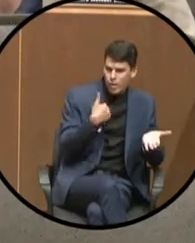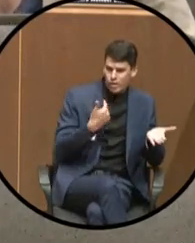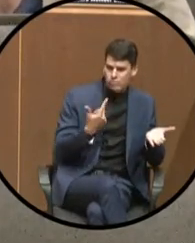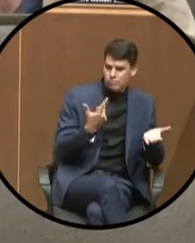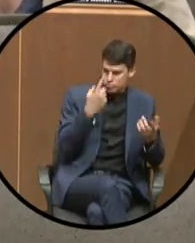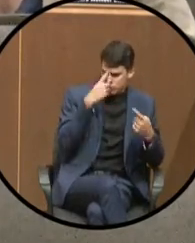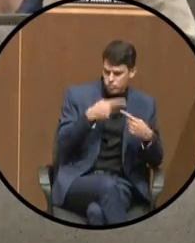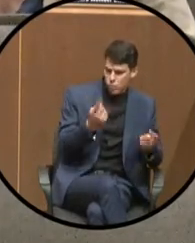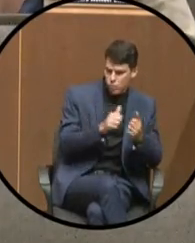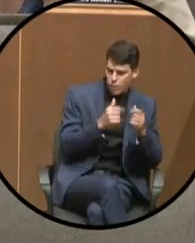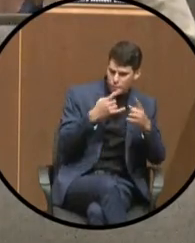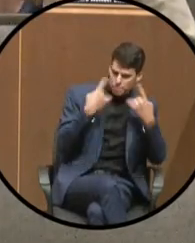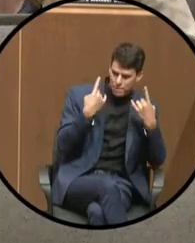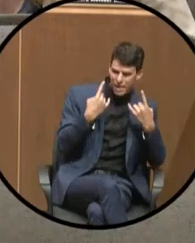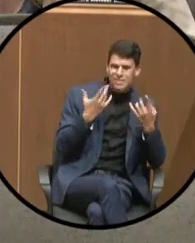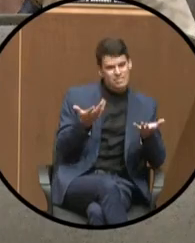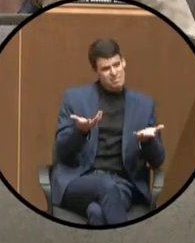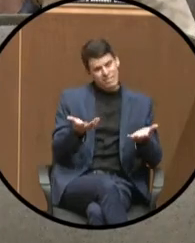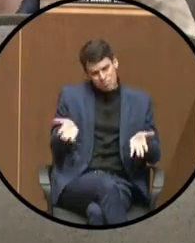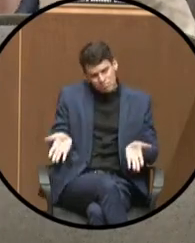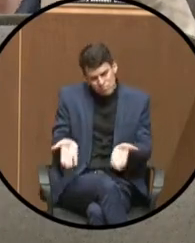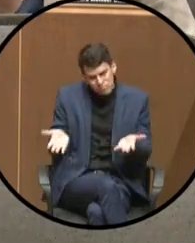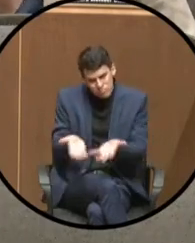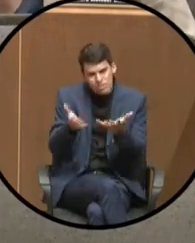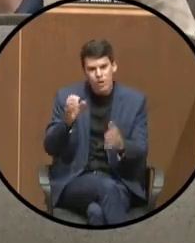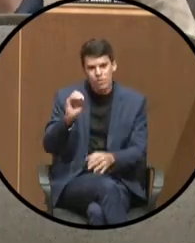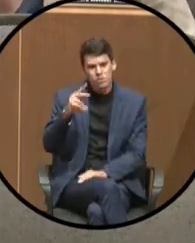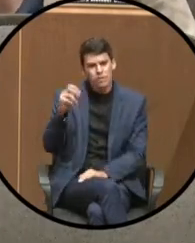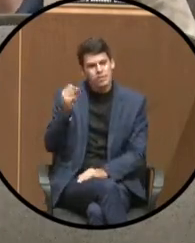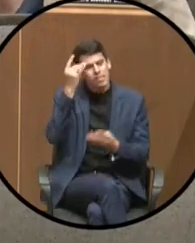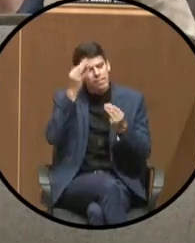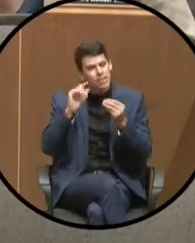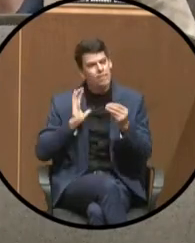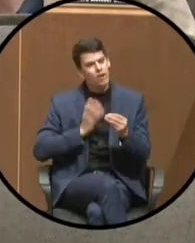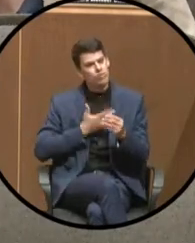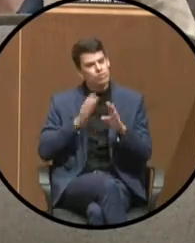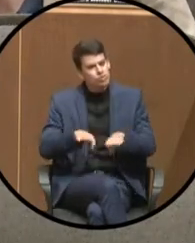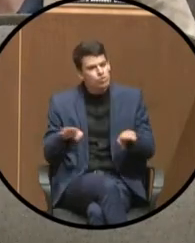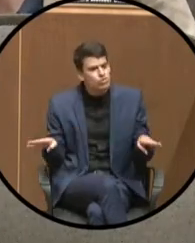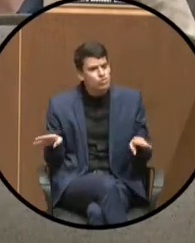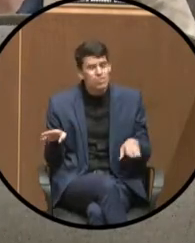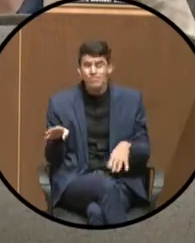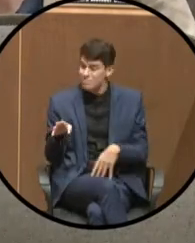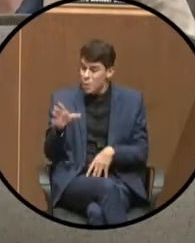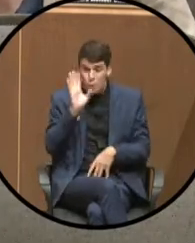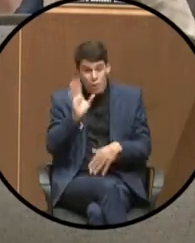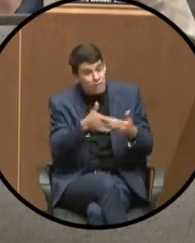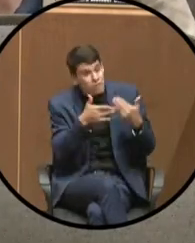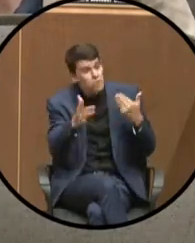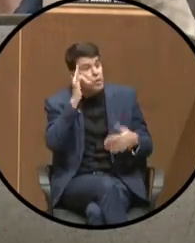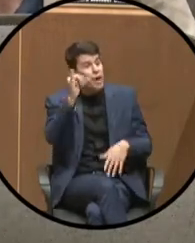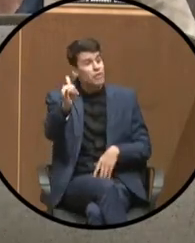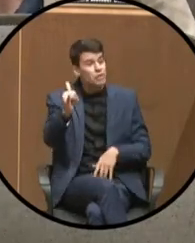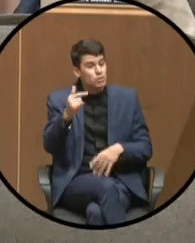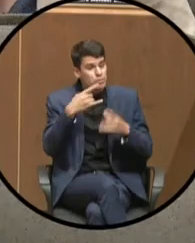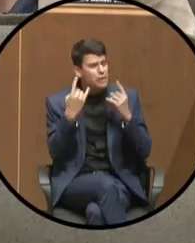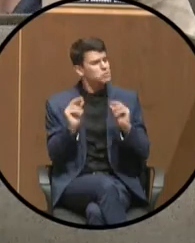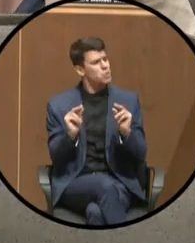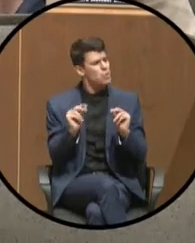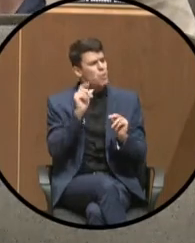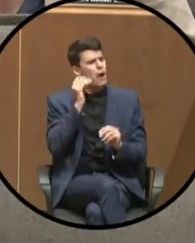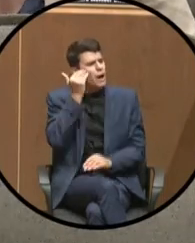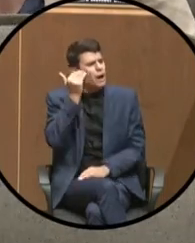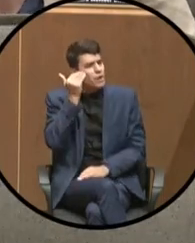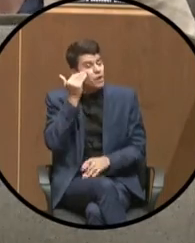implore OCPS to think of our children and to do what's right. We don't have to do it forever, but for the time being, unless and